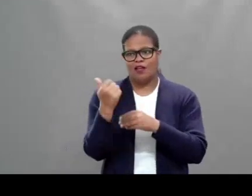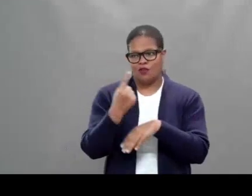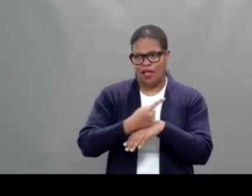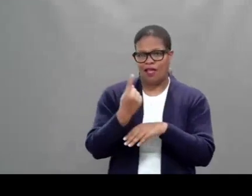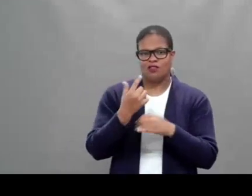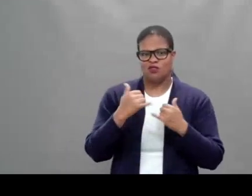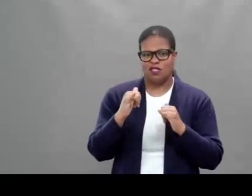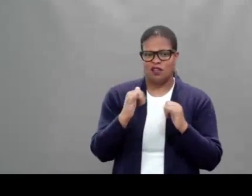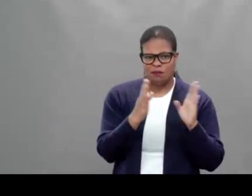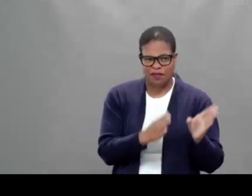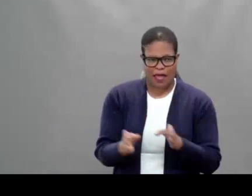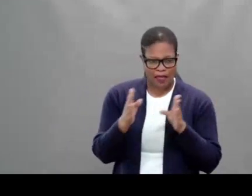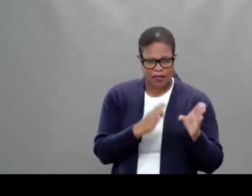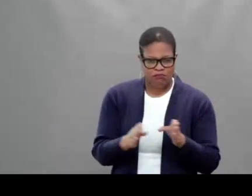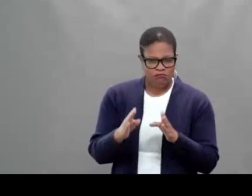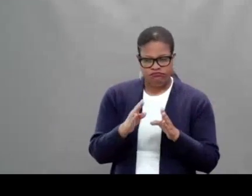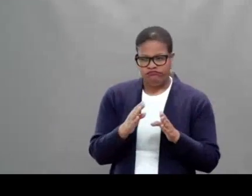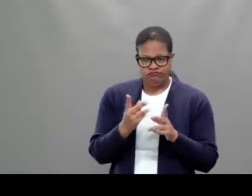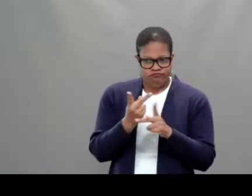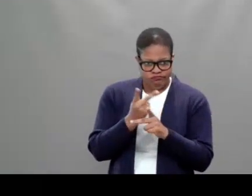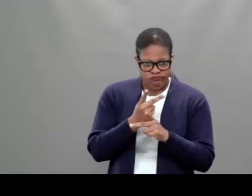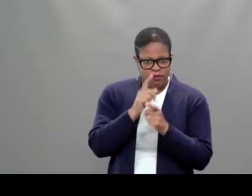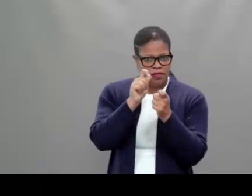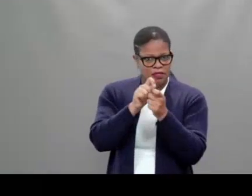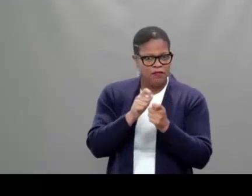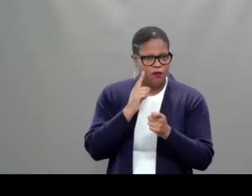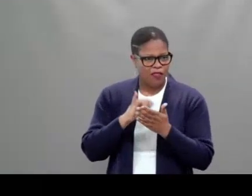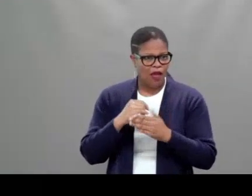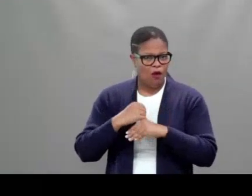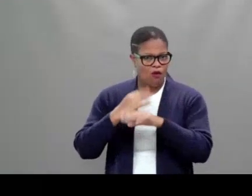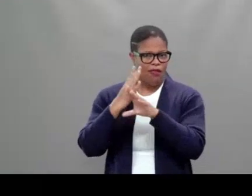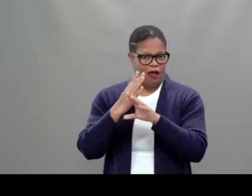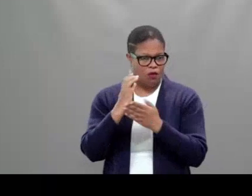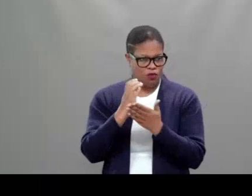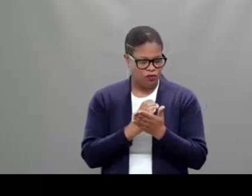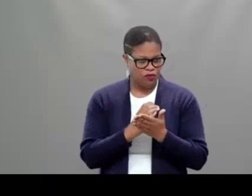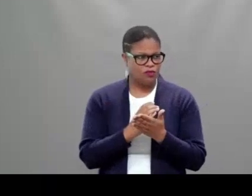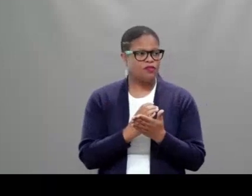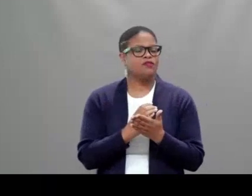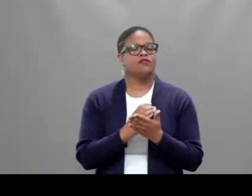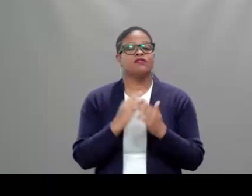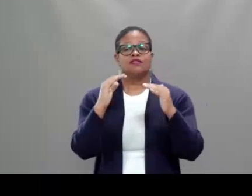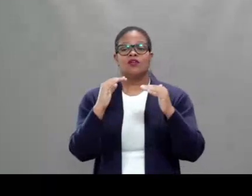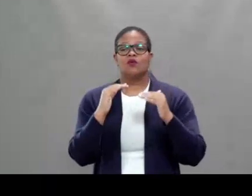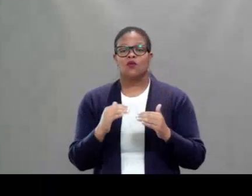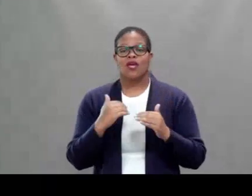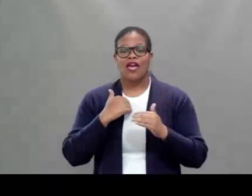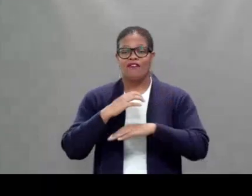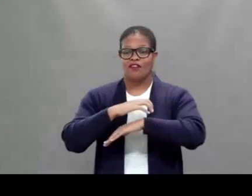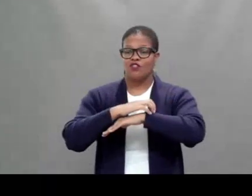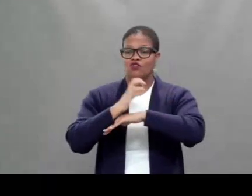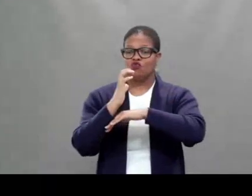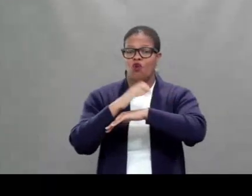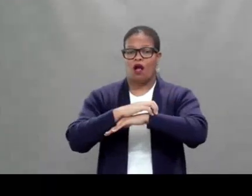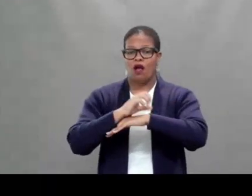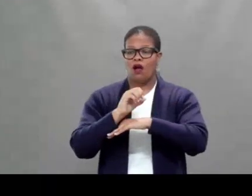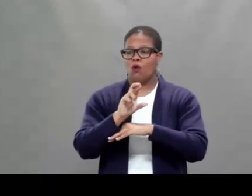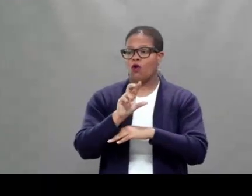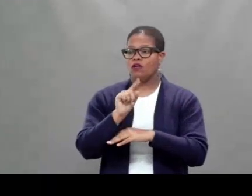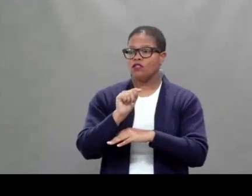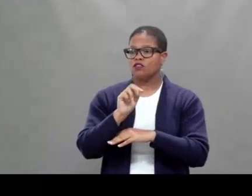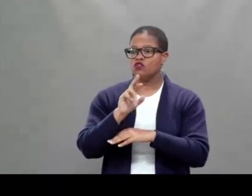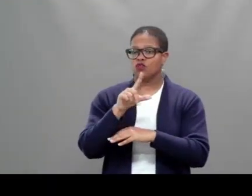So we're still working out some of the details for that. We have a trunk or treat, followed by a